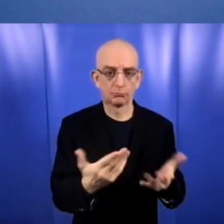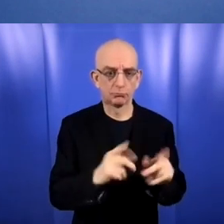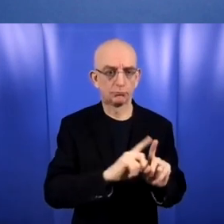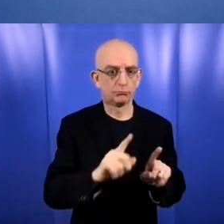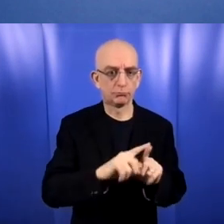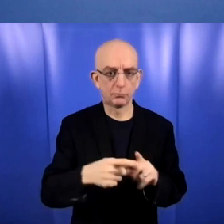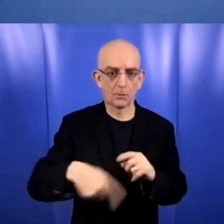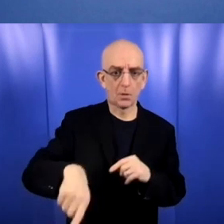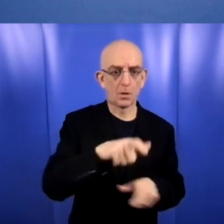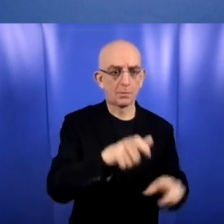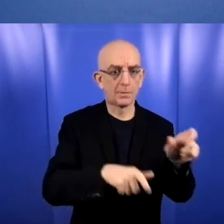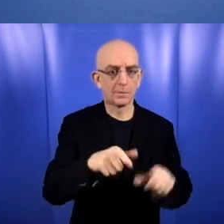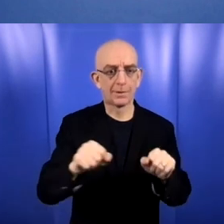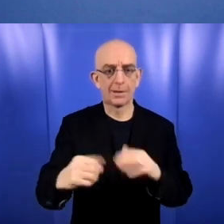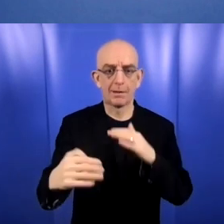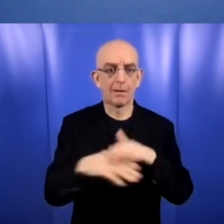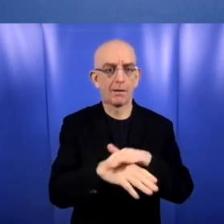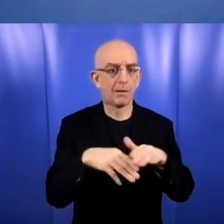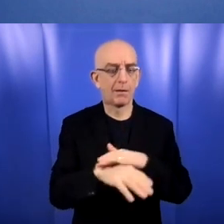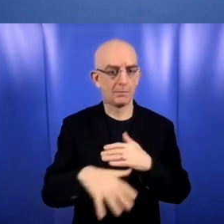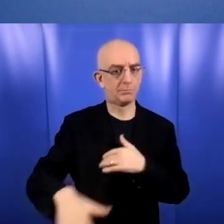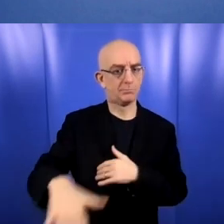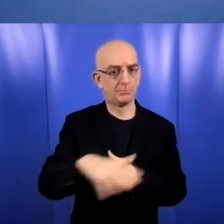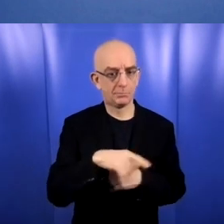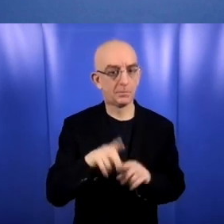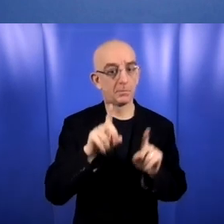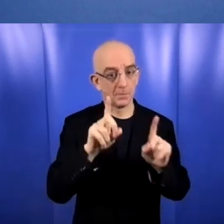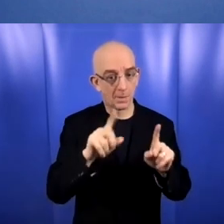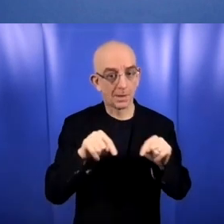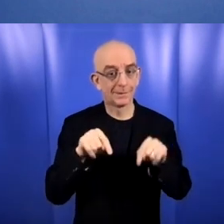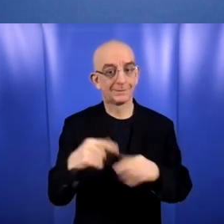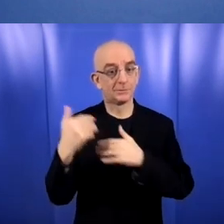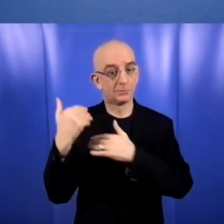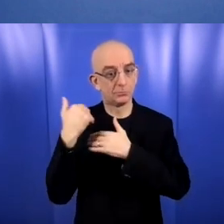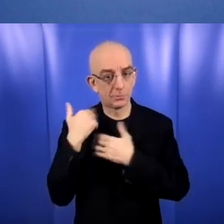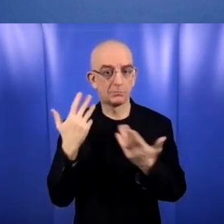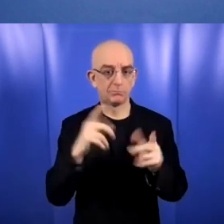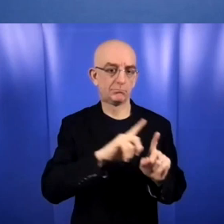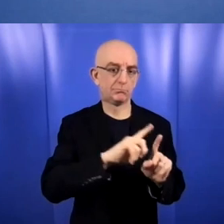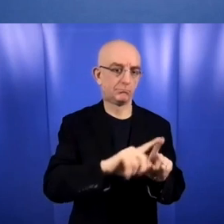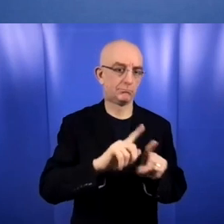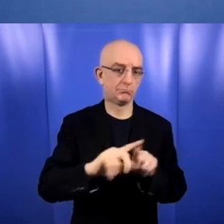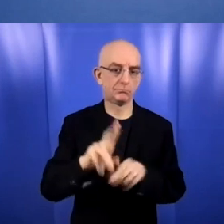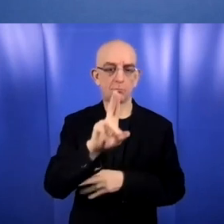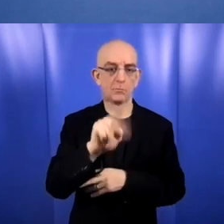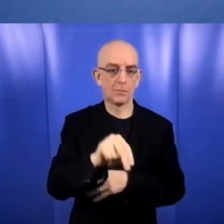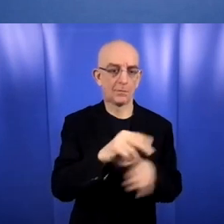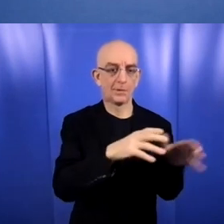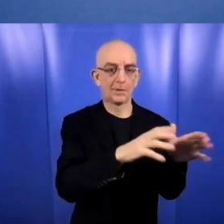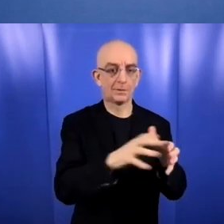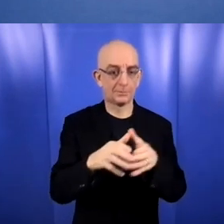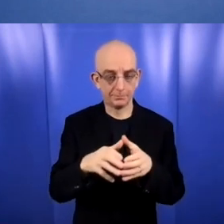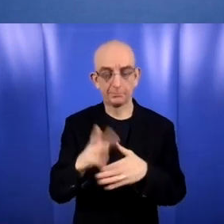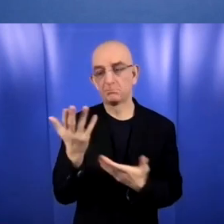did some research for UNHCR back in 2014 on rule of law. And one of the main reasons